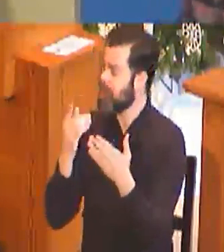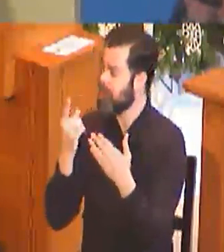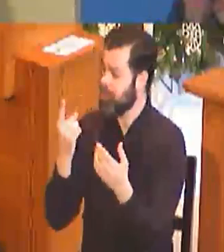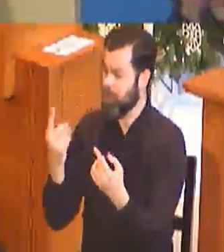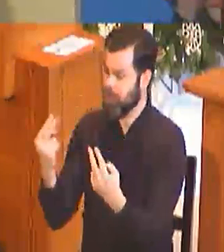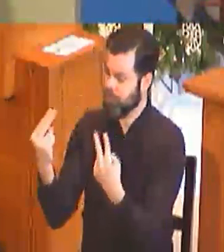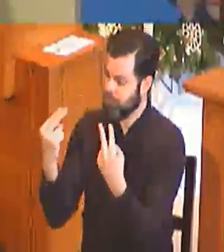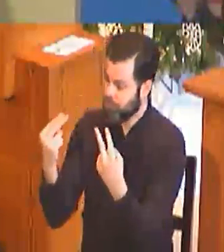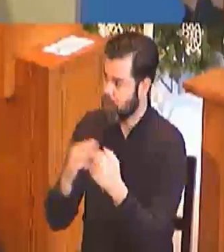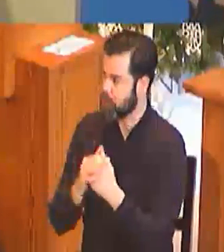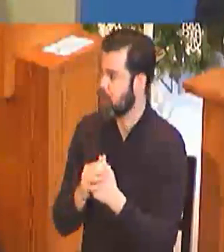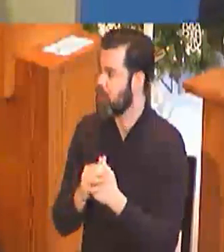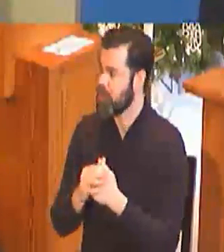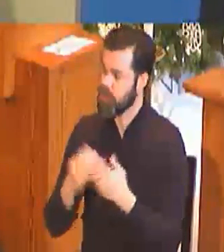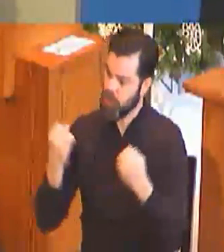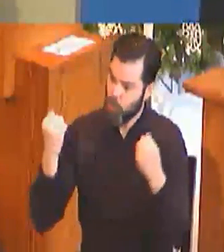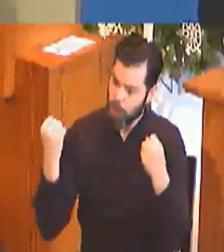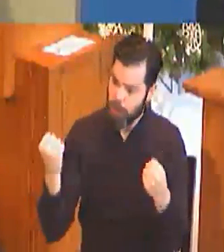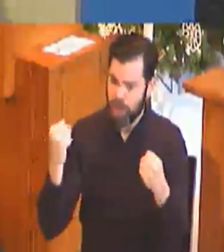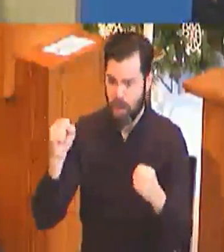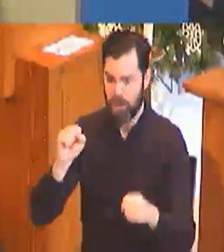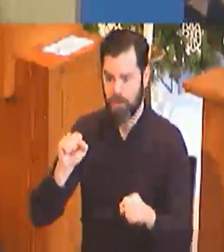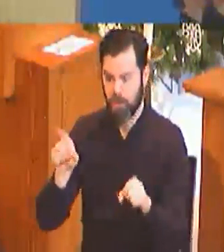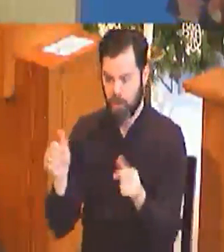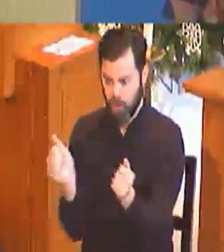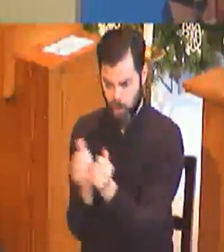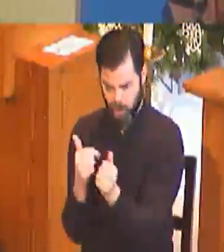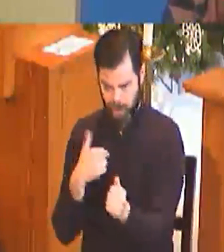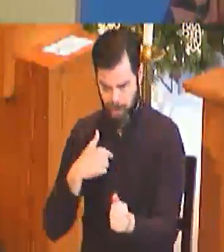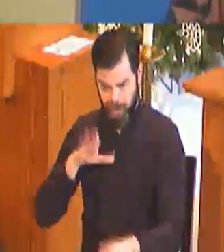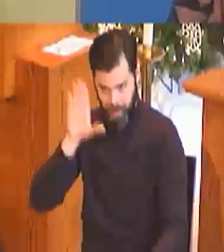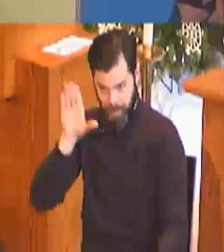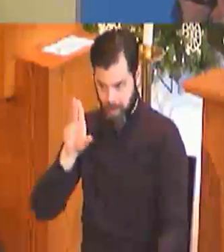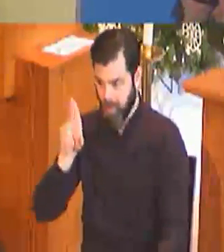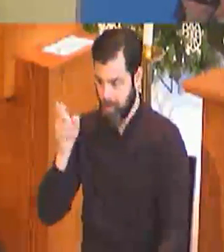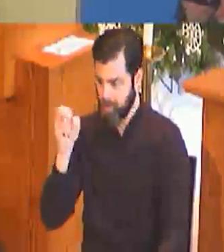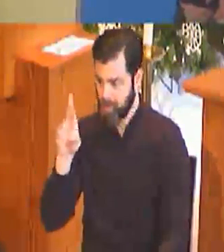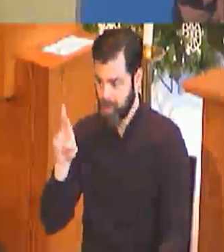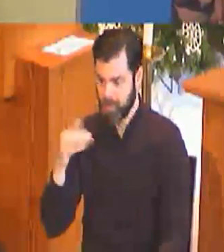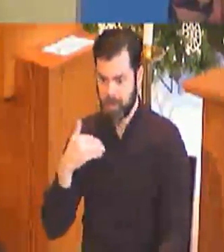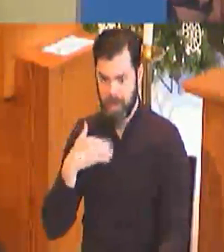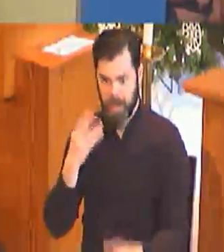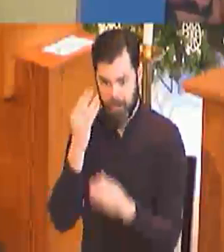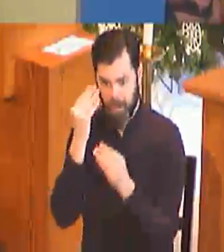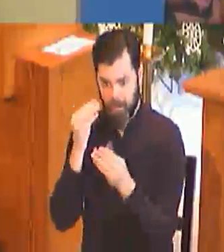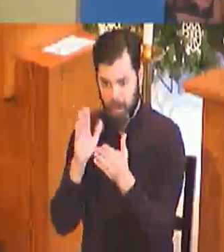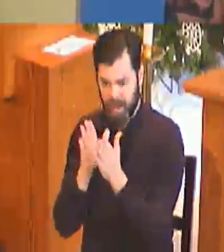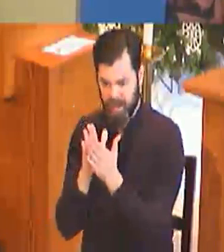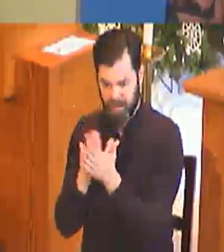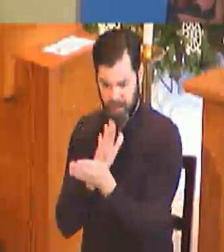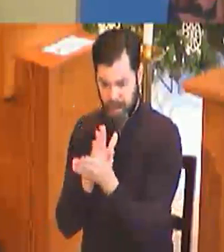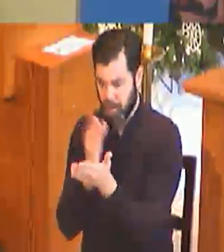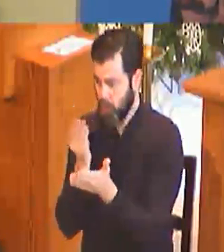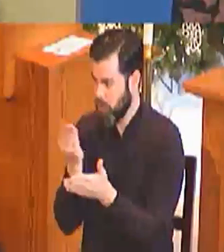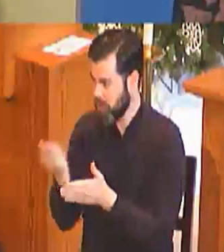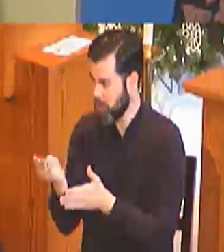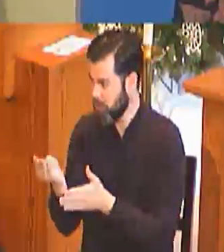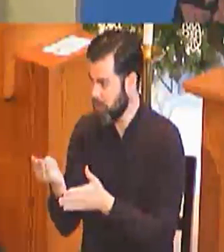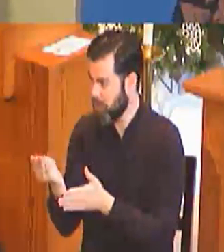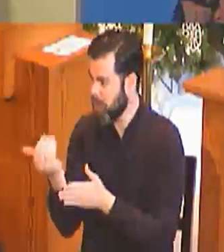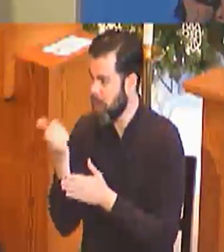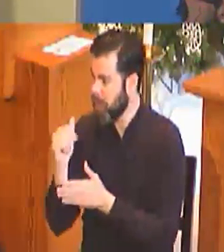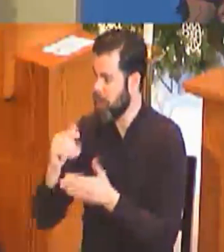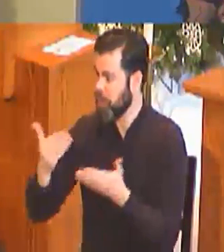your courage in your hand and raise your hand along with me. Our ushers have a packet of information that we would like to share with you.